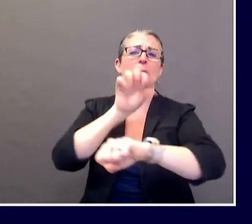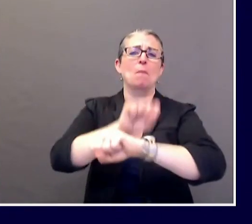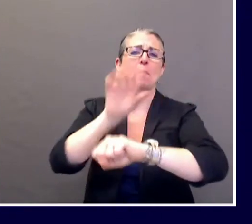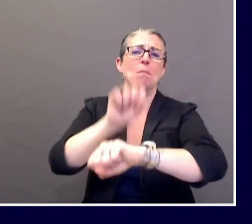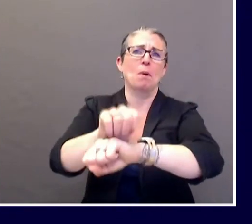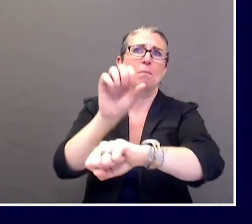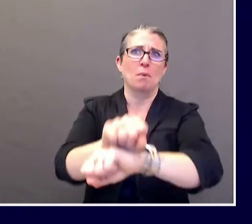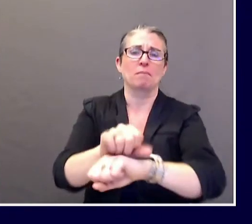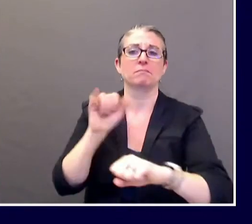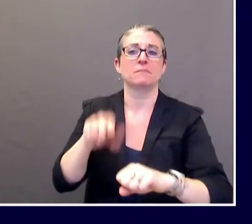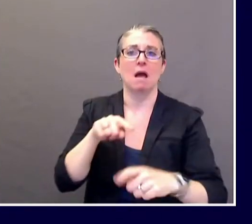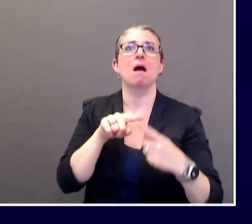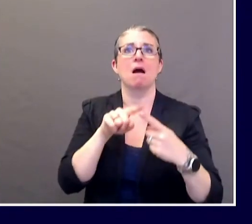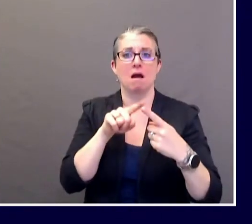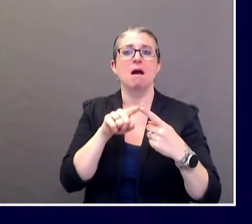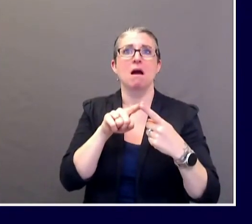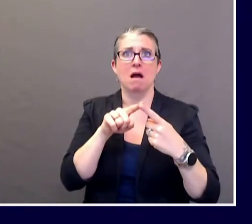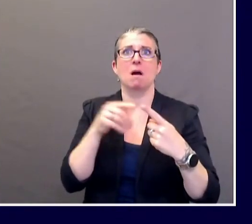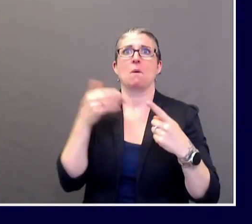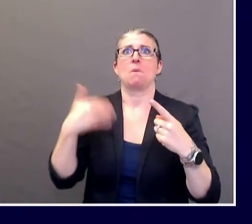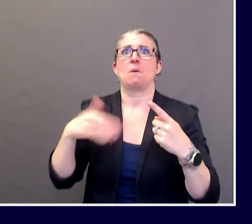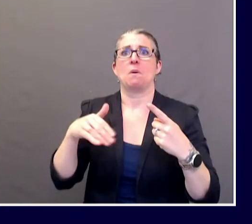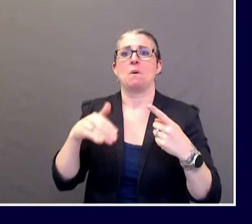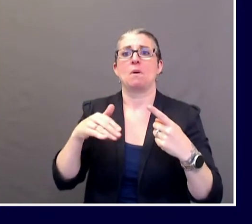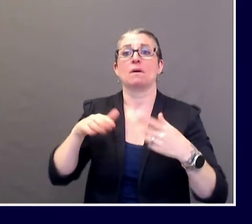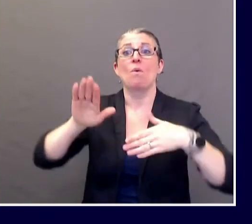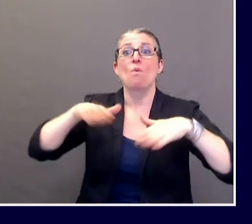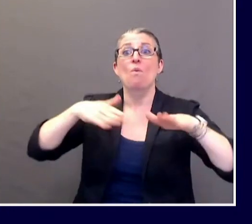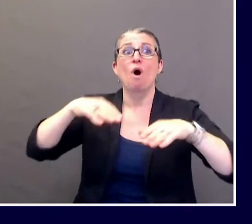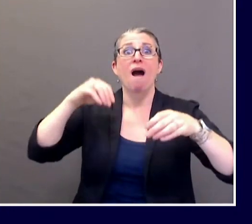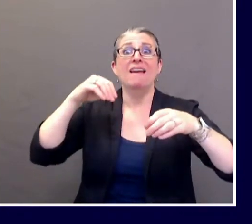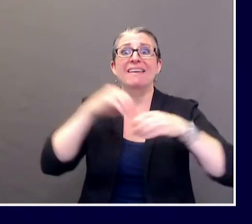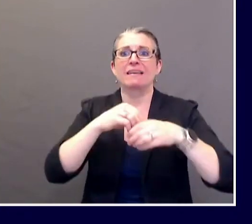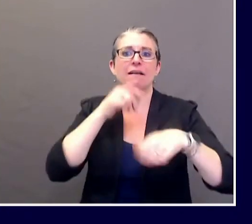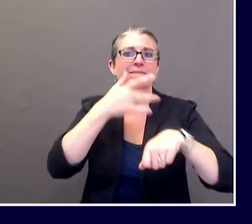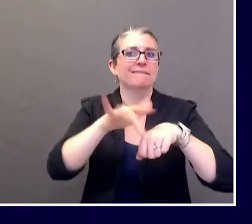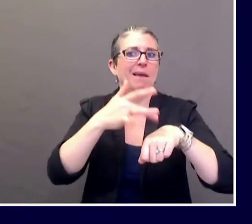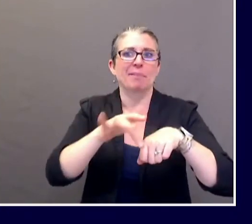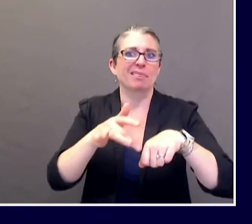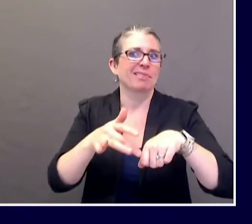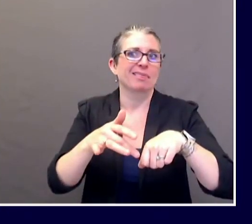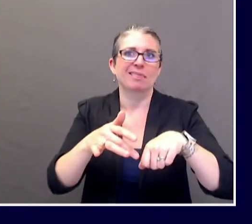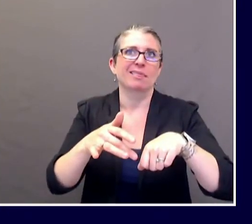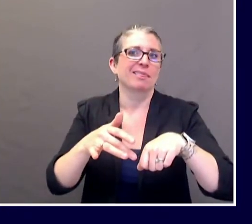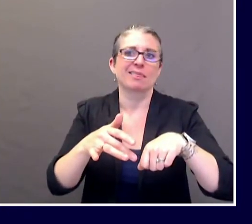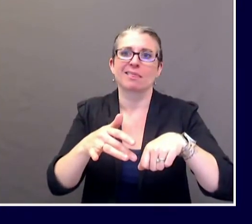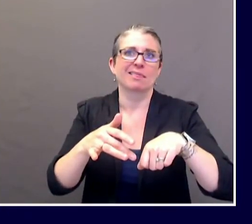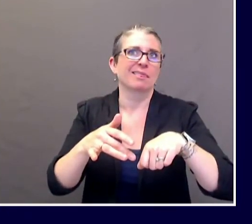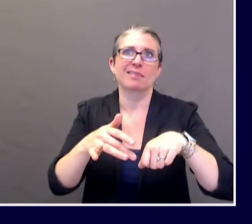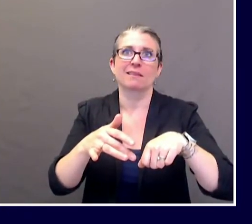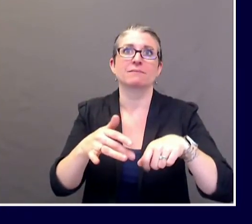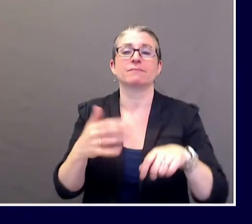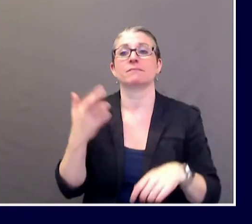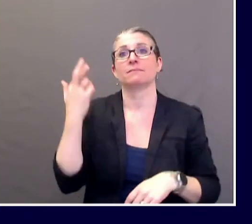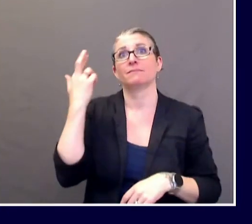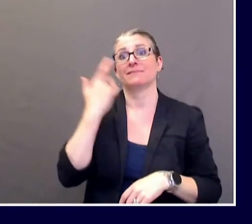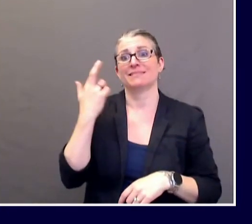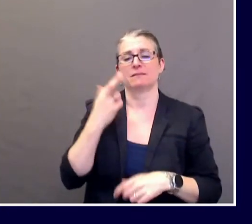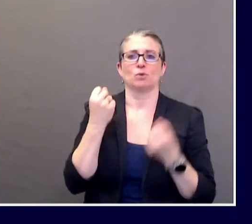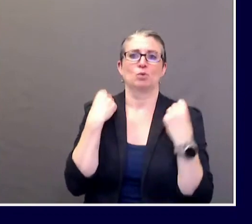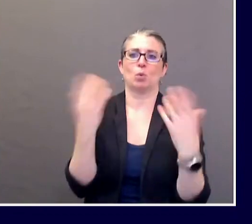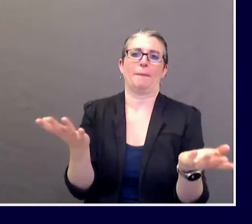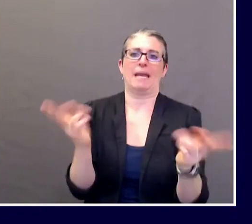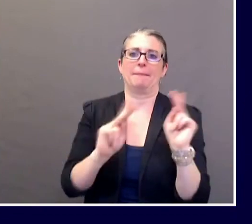sites. And then the second is the possibility that people may have driven or walked a certain distance only to find that there was no vaccine